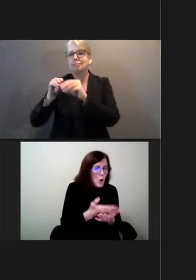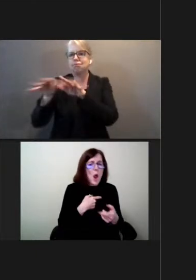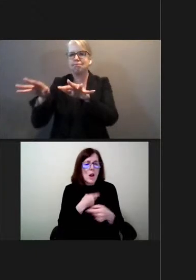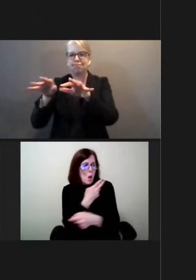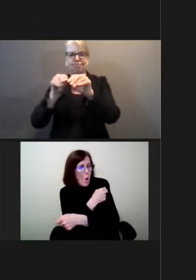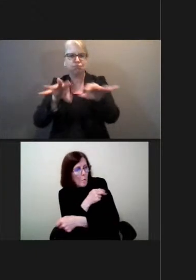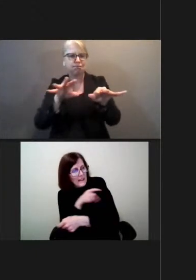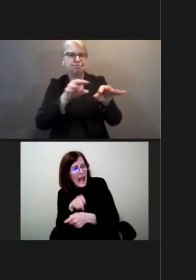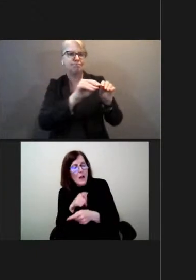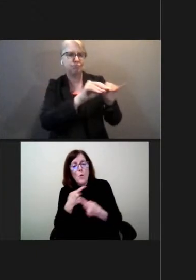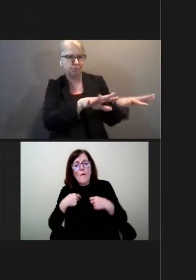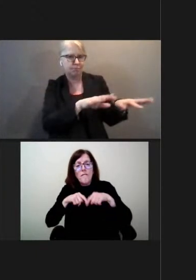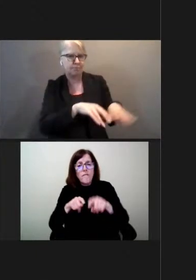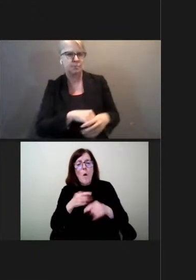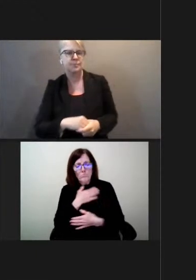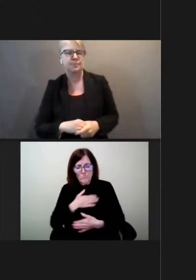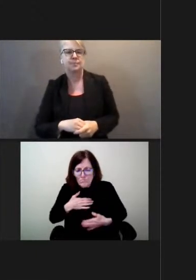others.